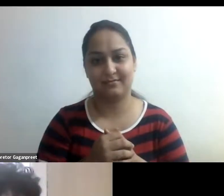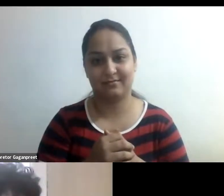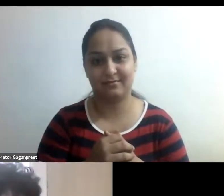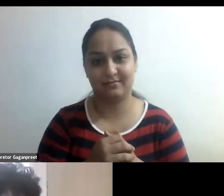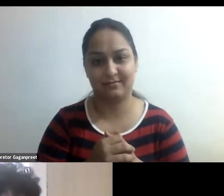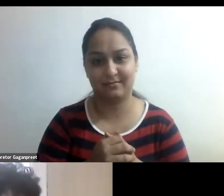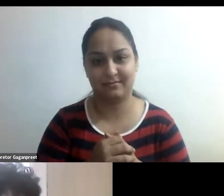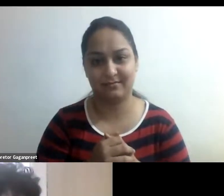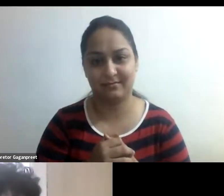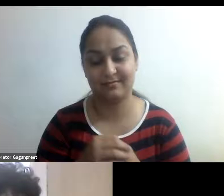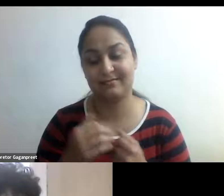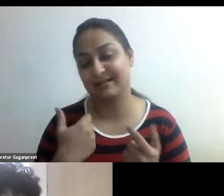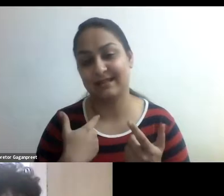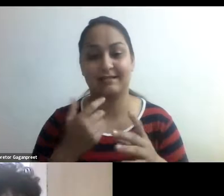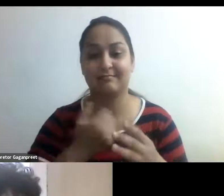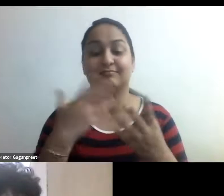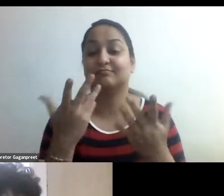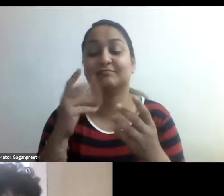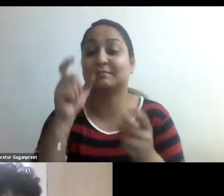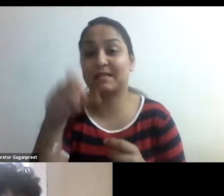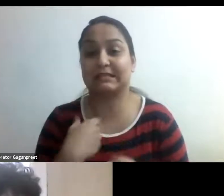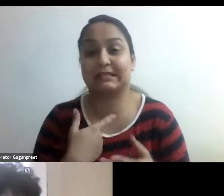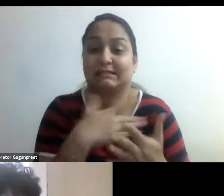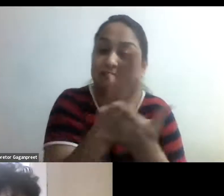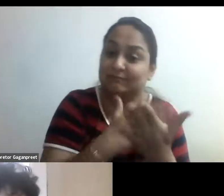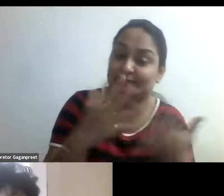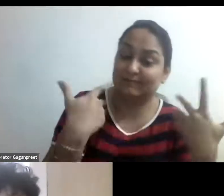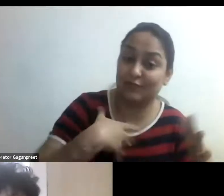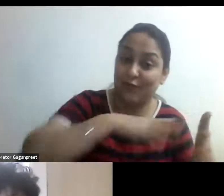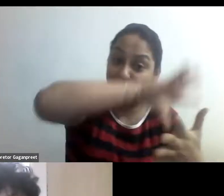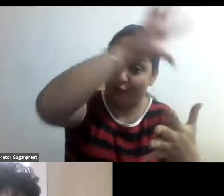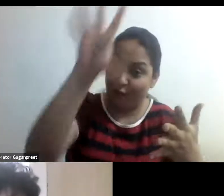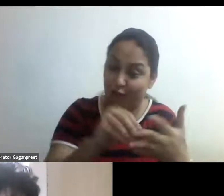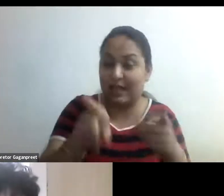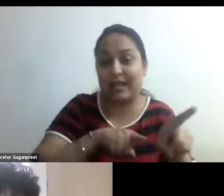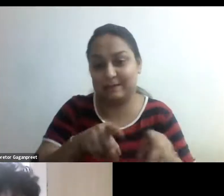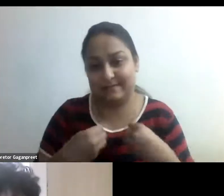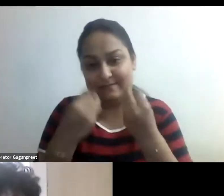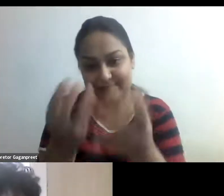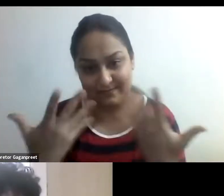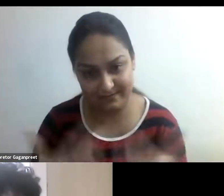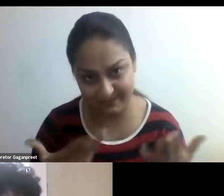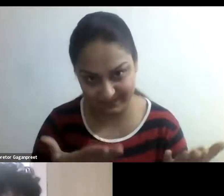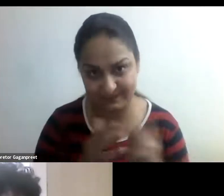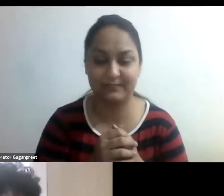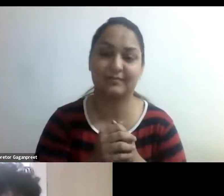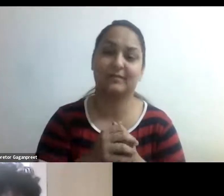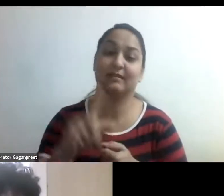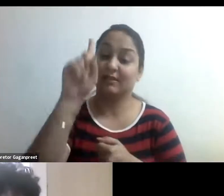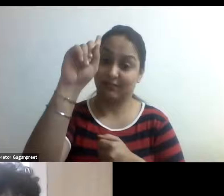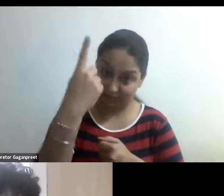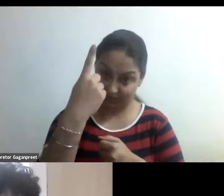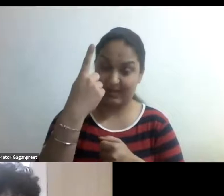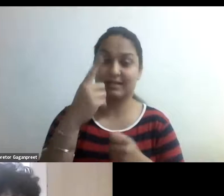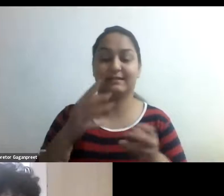sorry, Mustafa had finished. I gave them a breakup of the structure, so I'm just going to carry Sure, on with the first segment